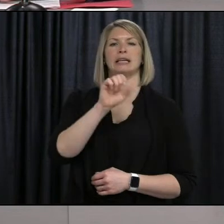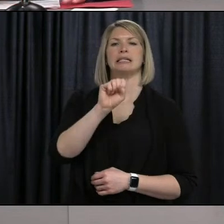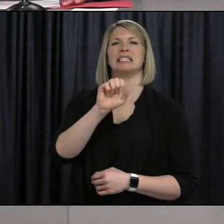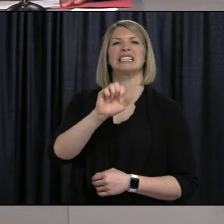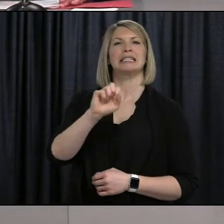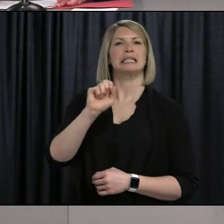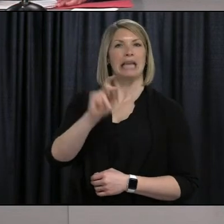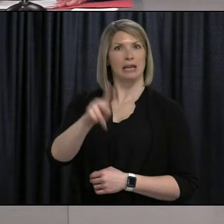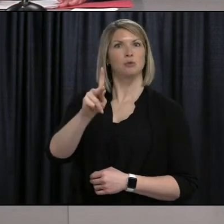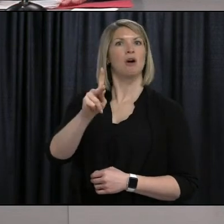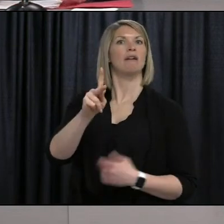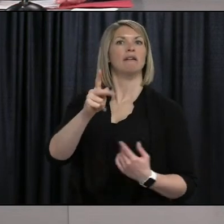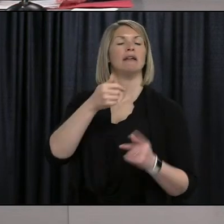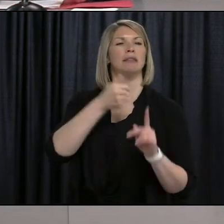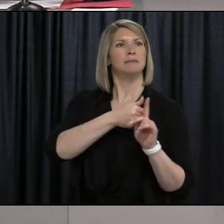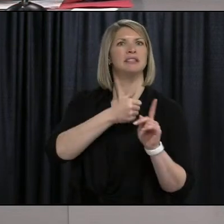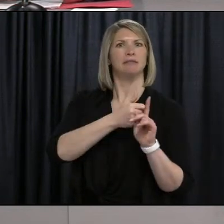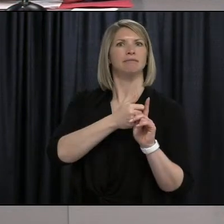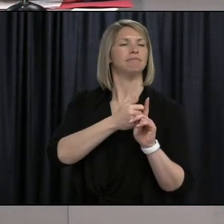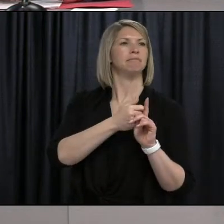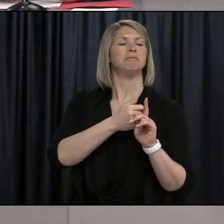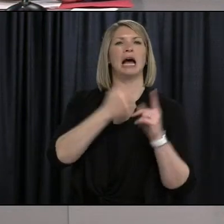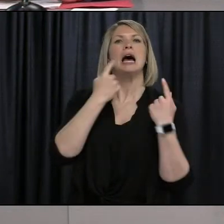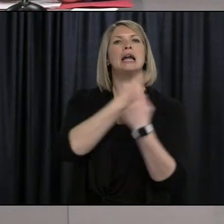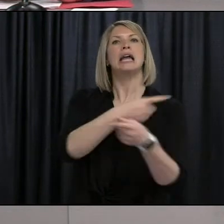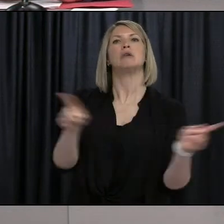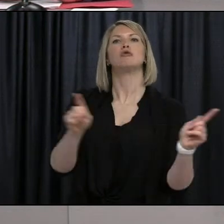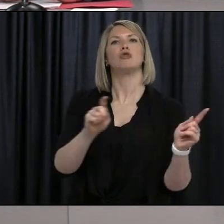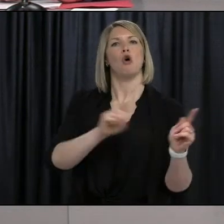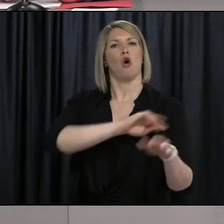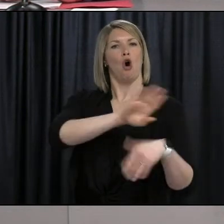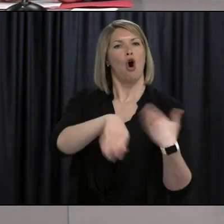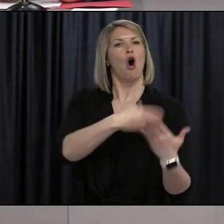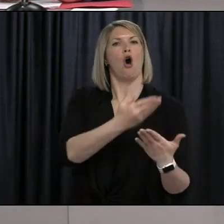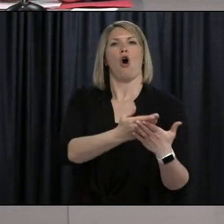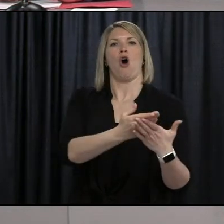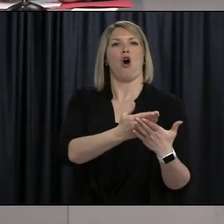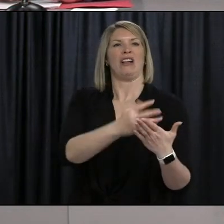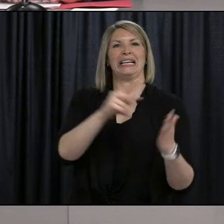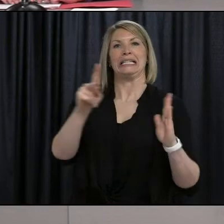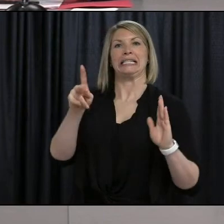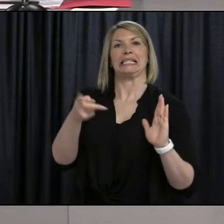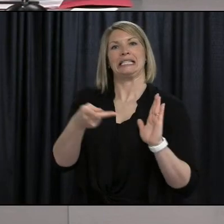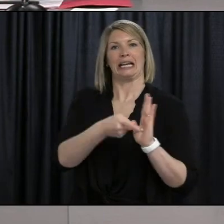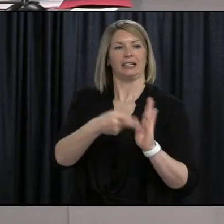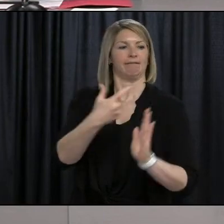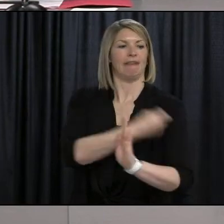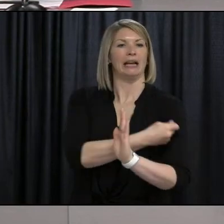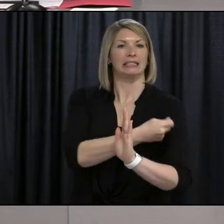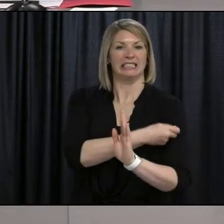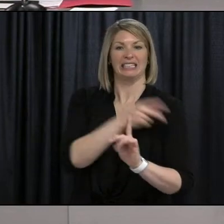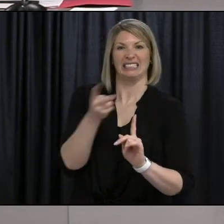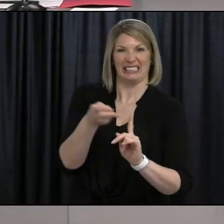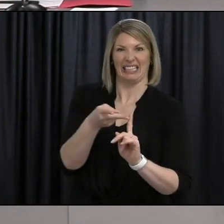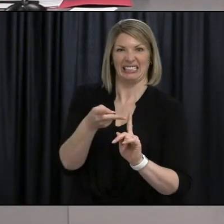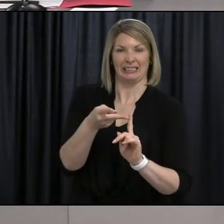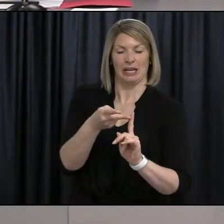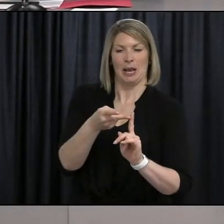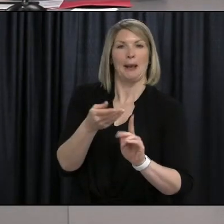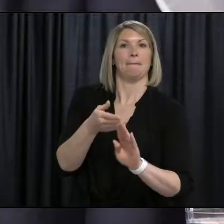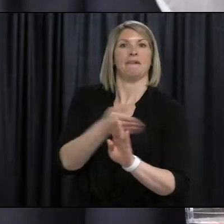by the end of July. Will Newfoundland and Labrador be able to meet a similar time target? You go ahead,